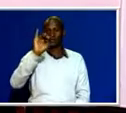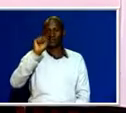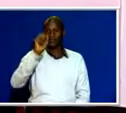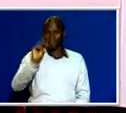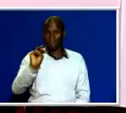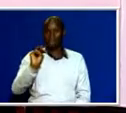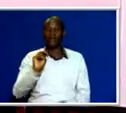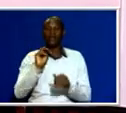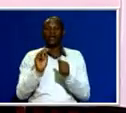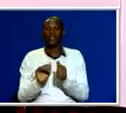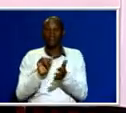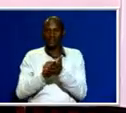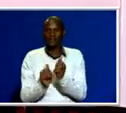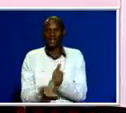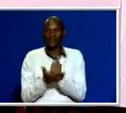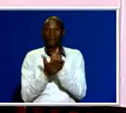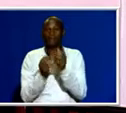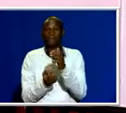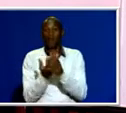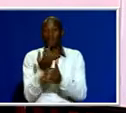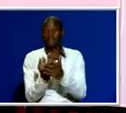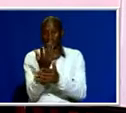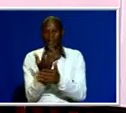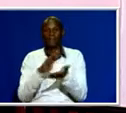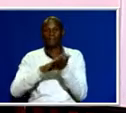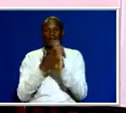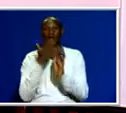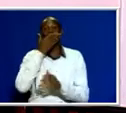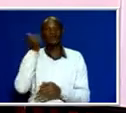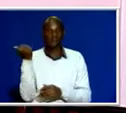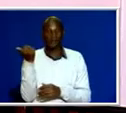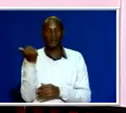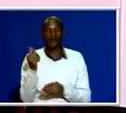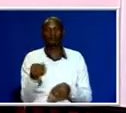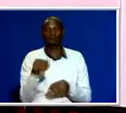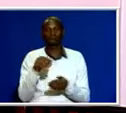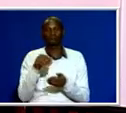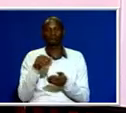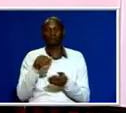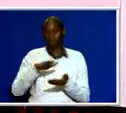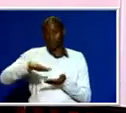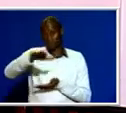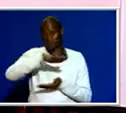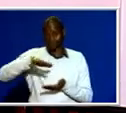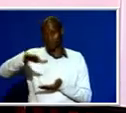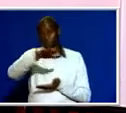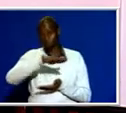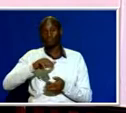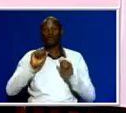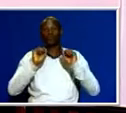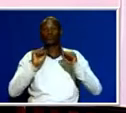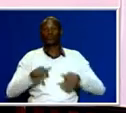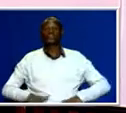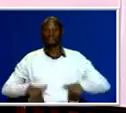that help a plant to be better suited in a given environment to be able to